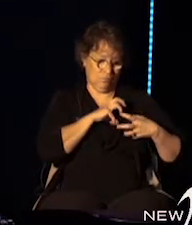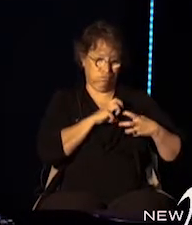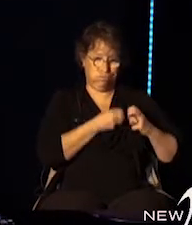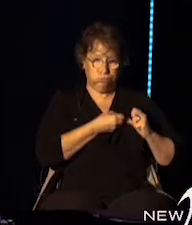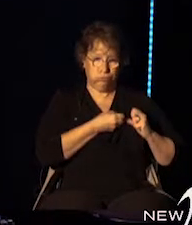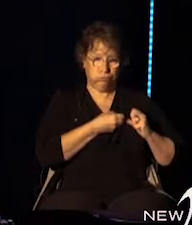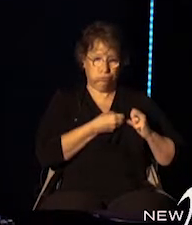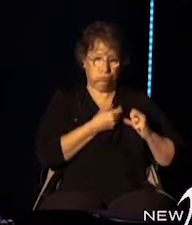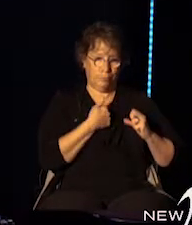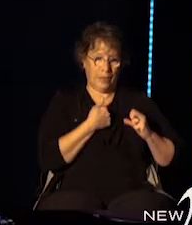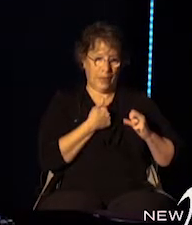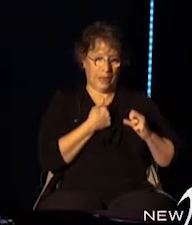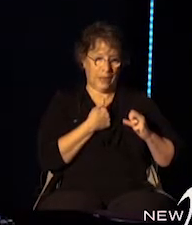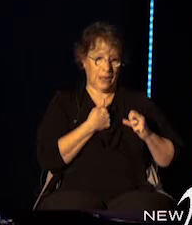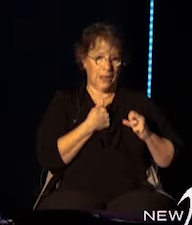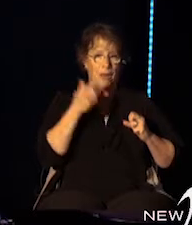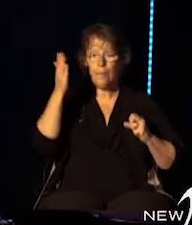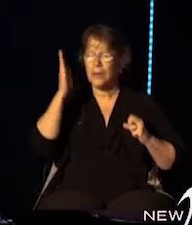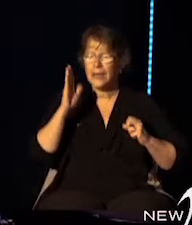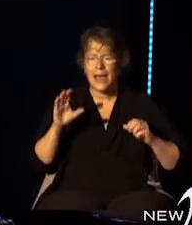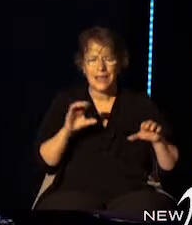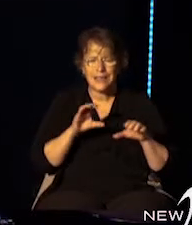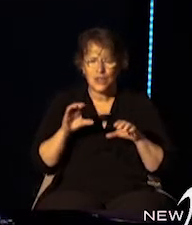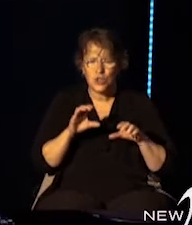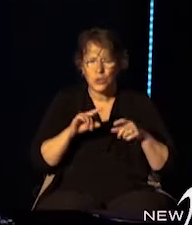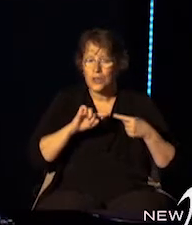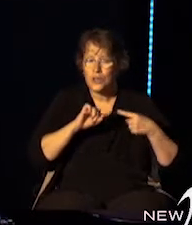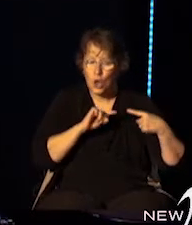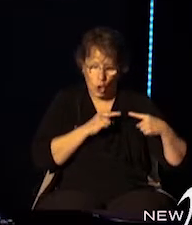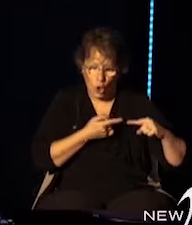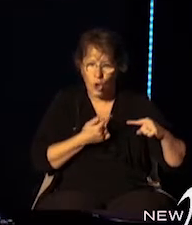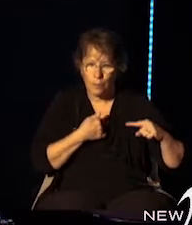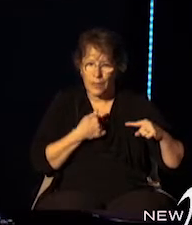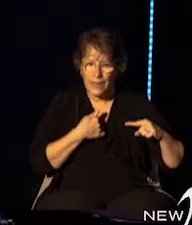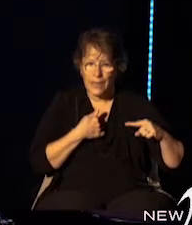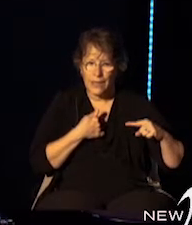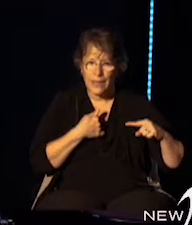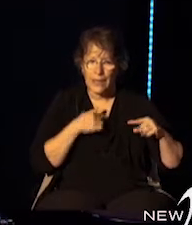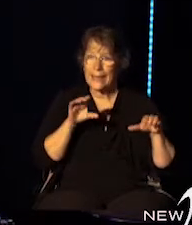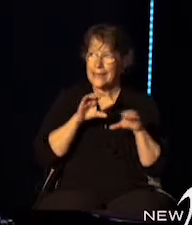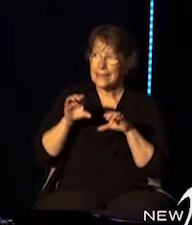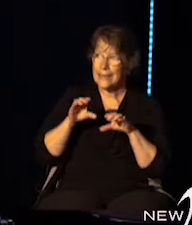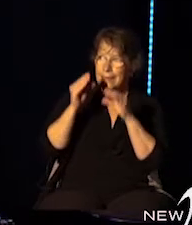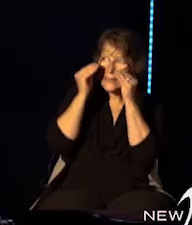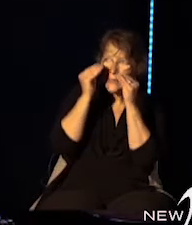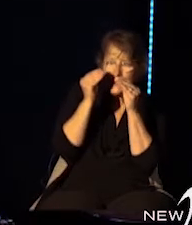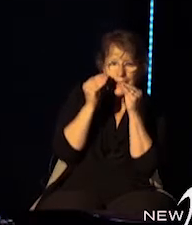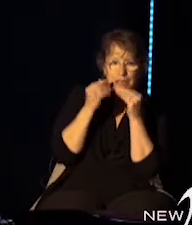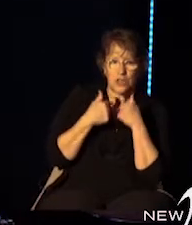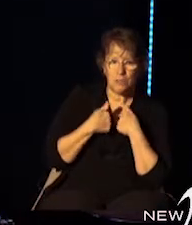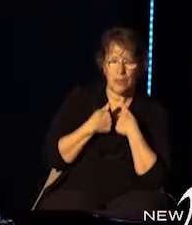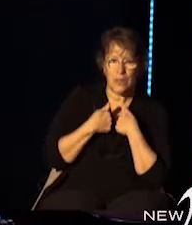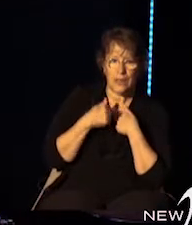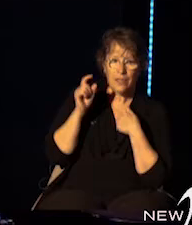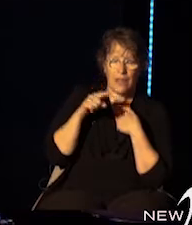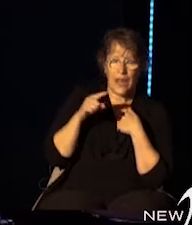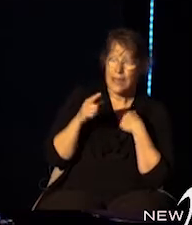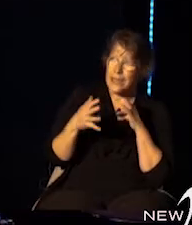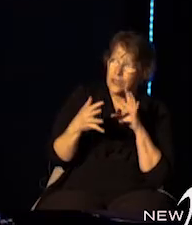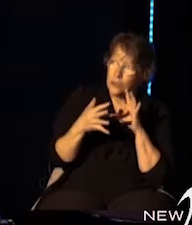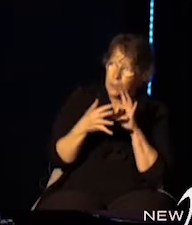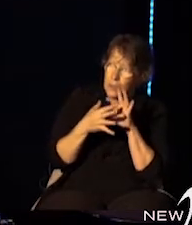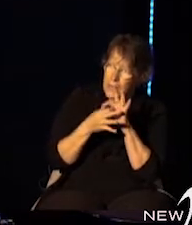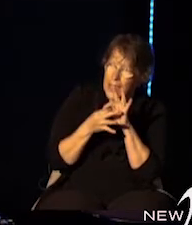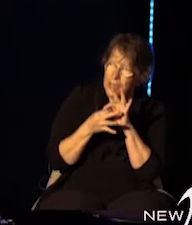me. He did it for my good, to teach me that I need to be attached. I need to put my